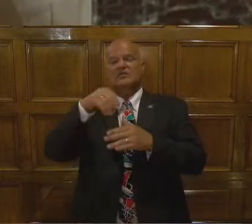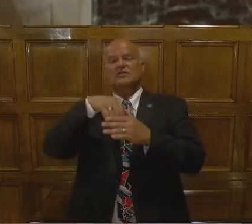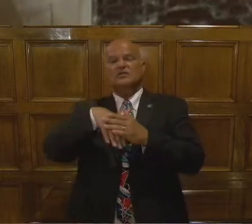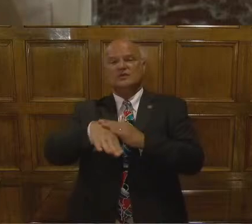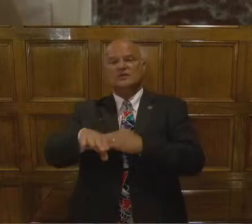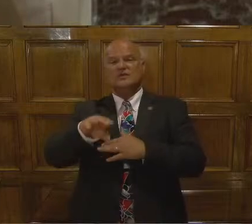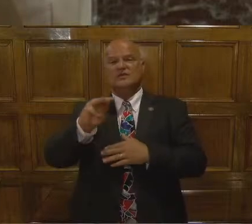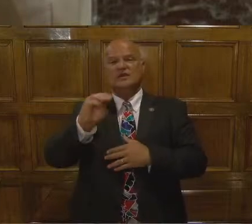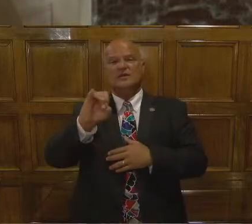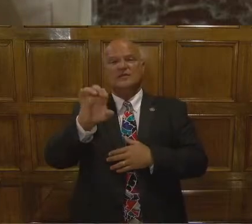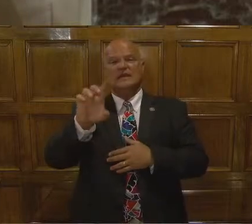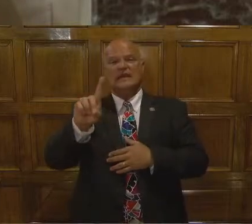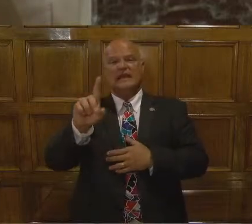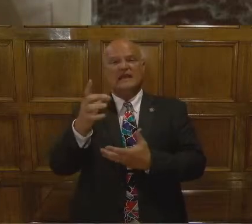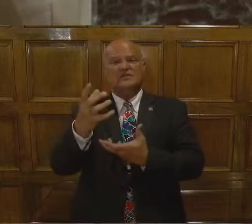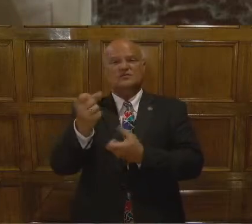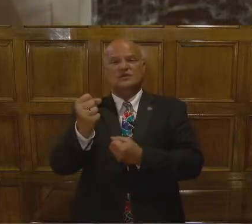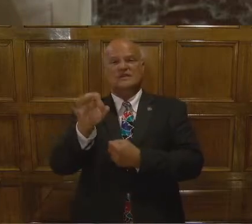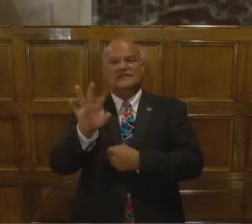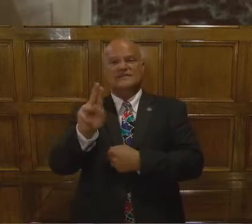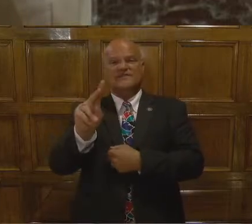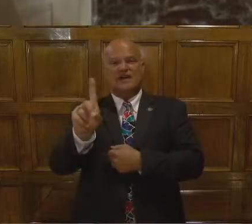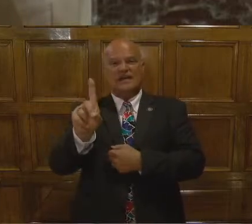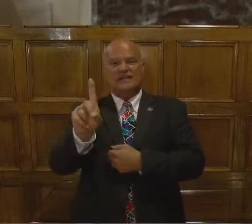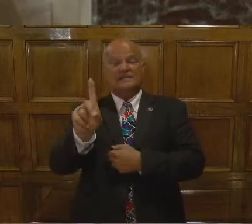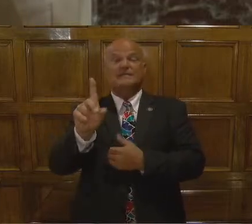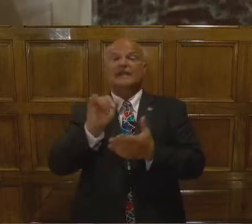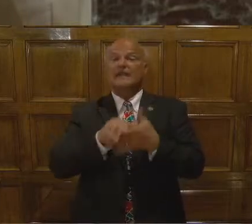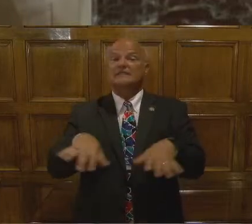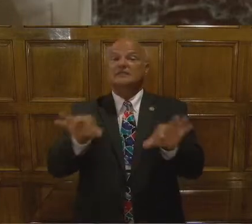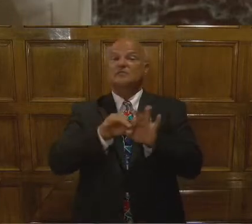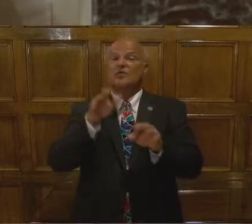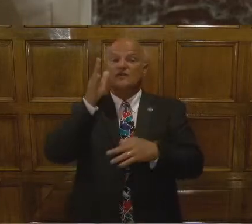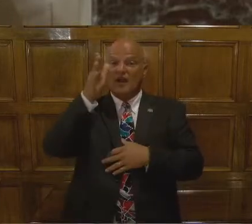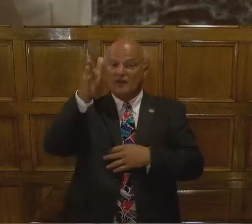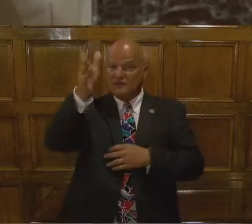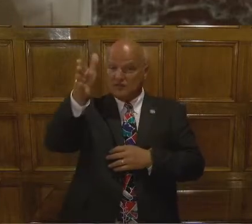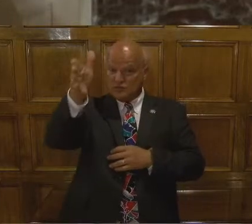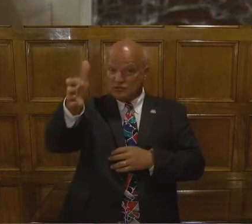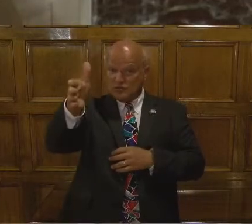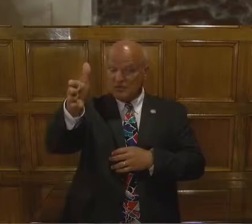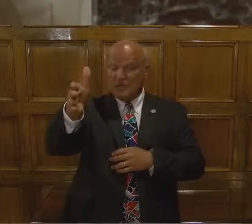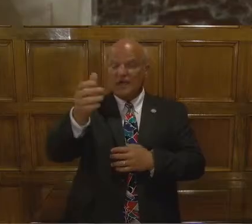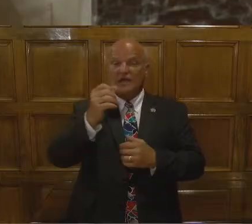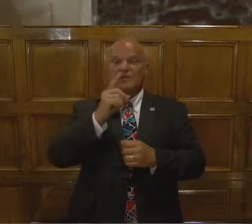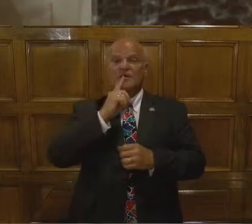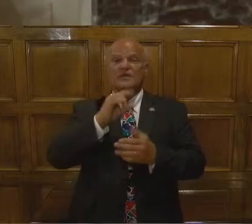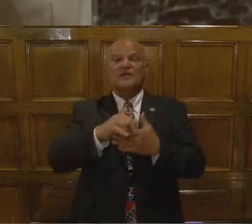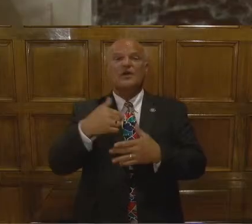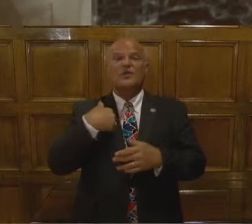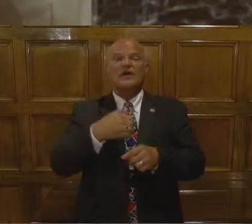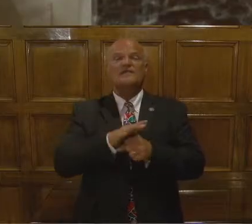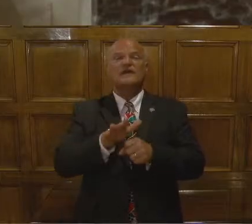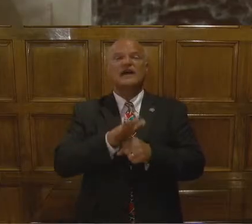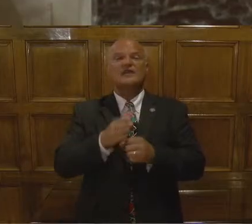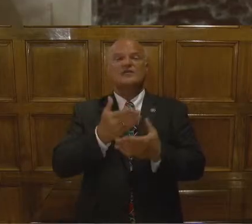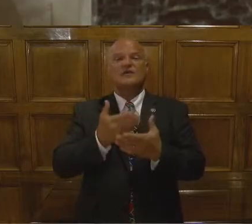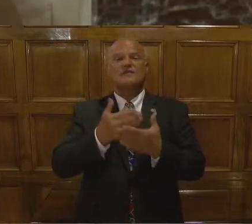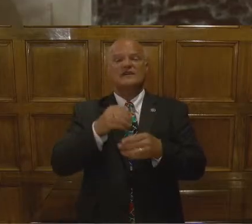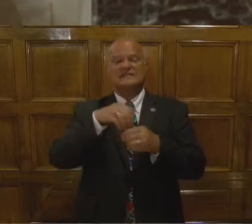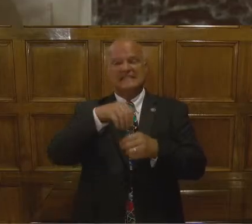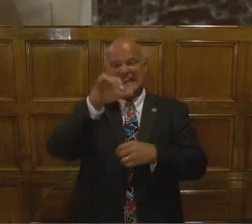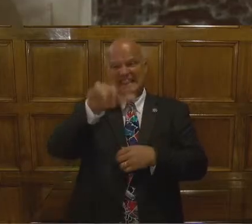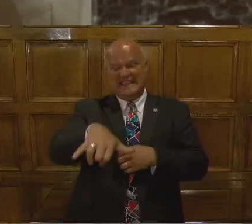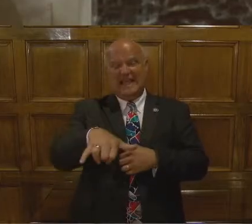Fund. And that is important for our future and to make sure that we have adequate funds in that